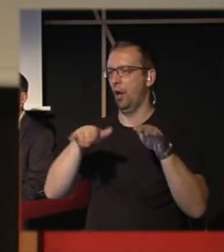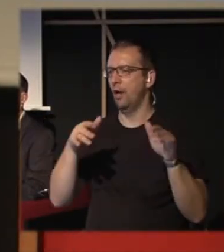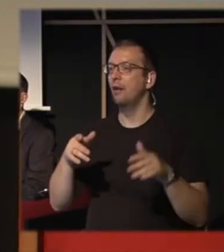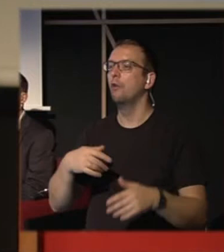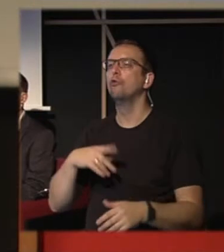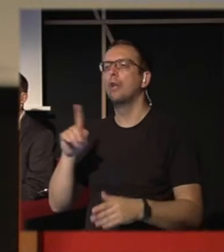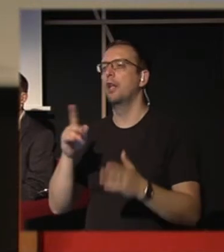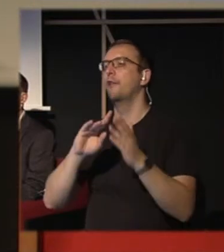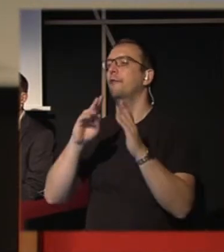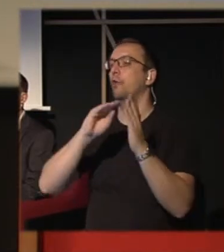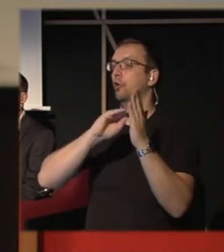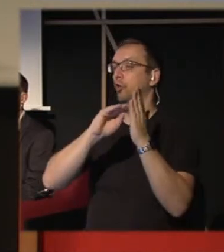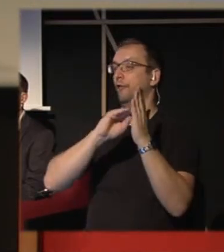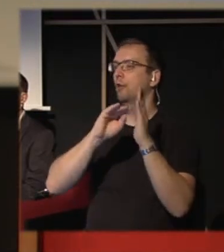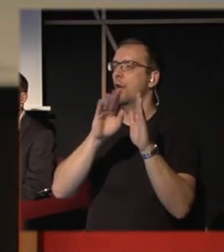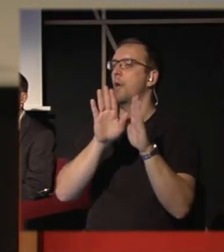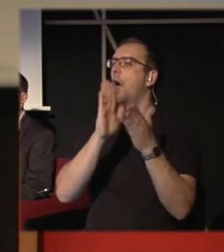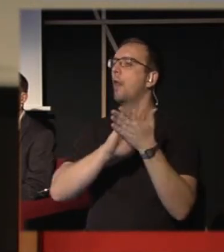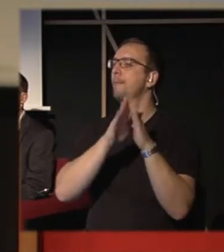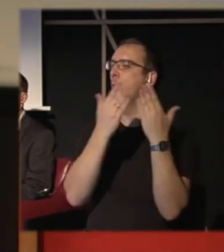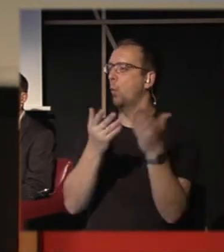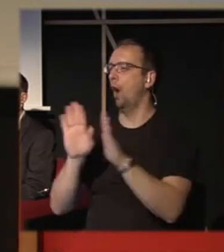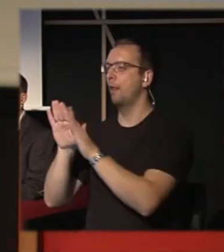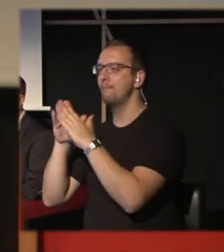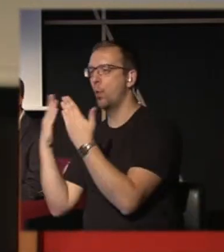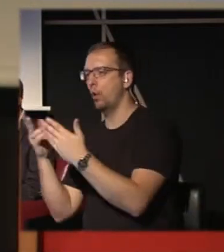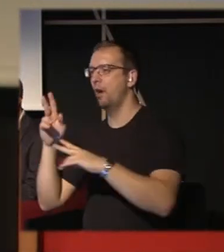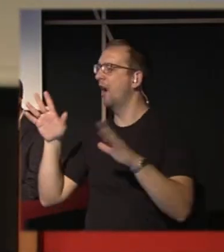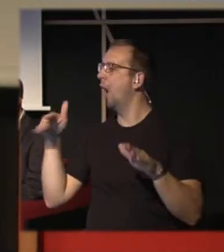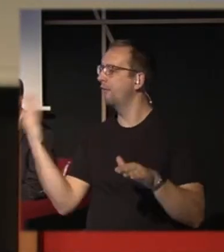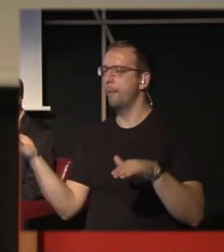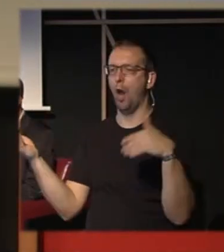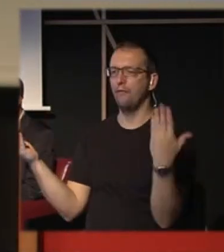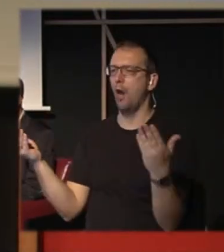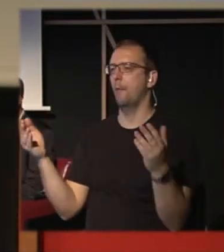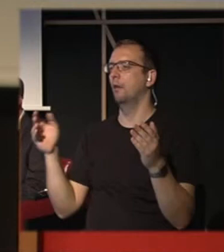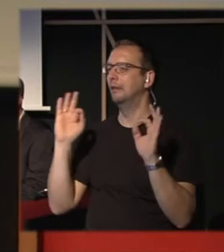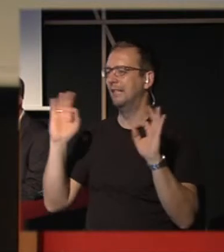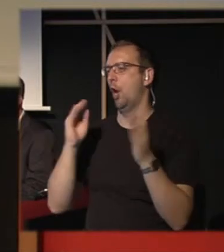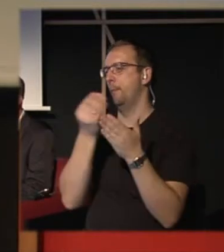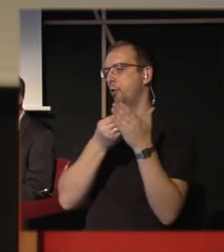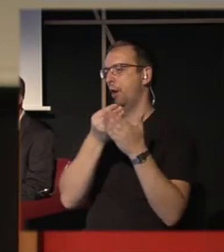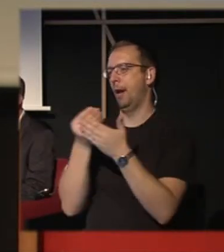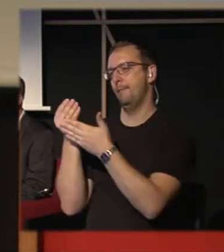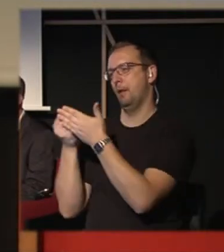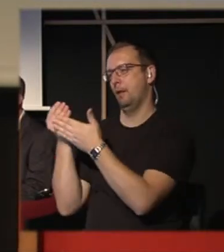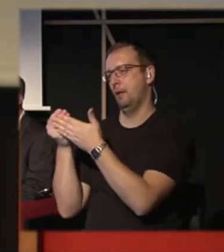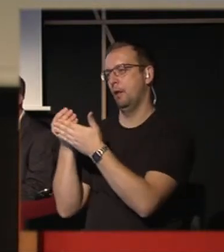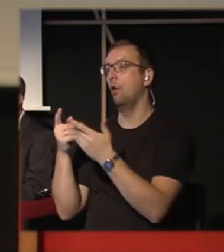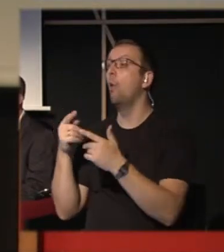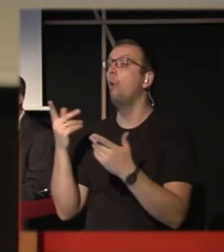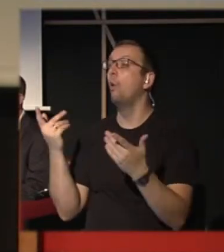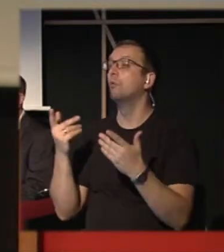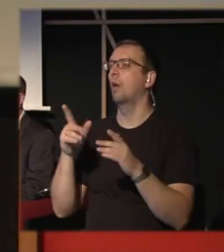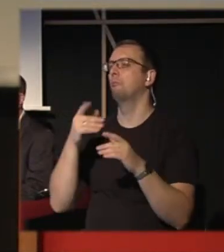coordinators, ticketing and seating management procedures. So not just to provide adequate seating, but making sure that everyone